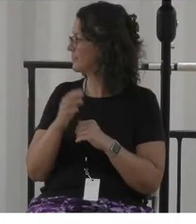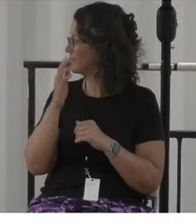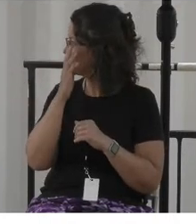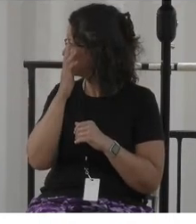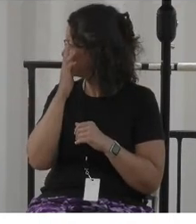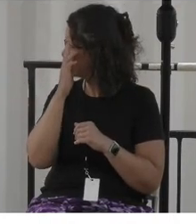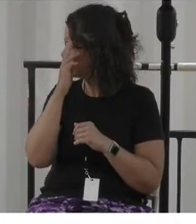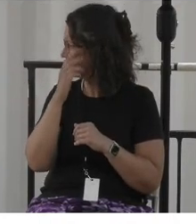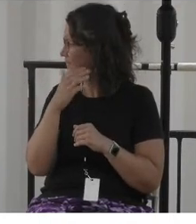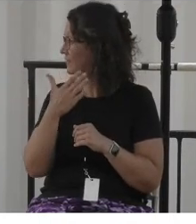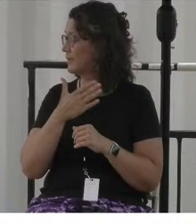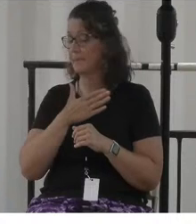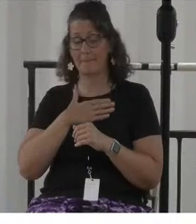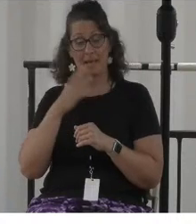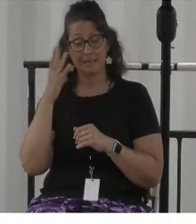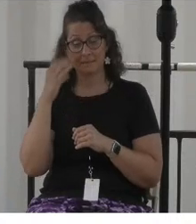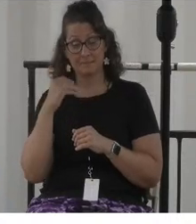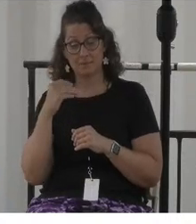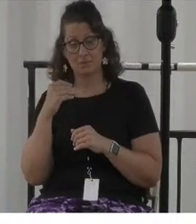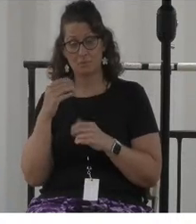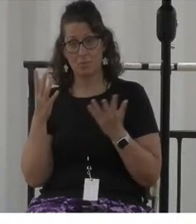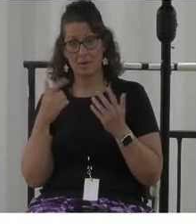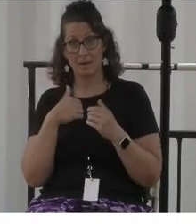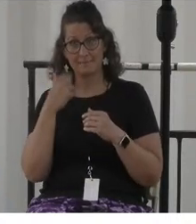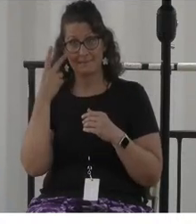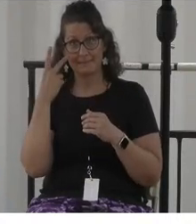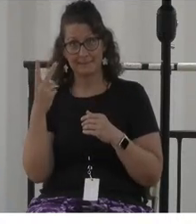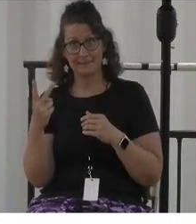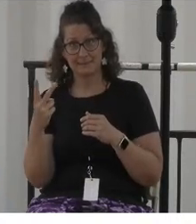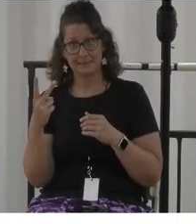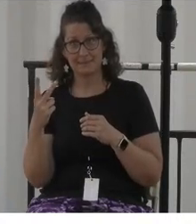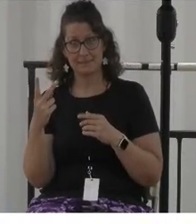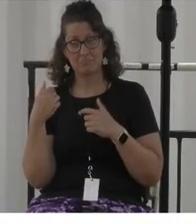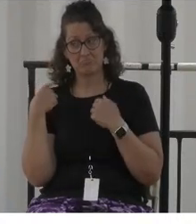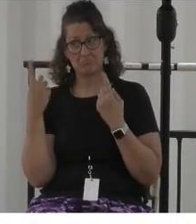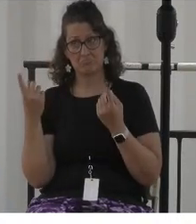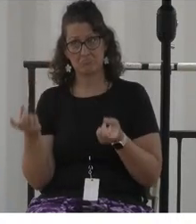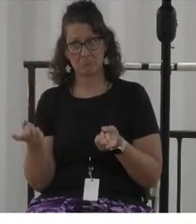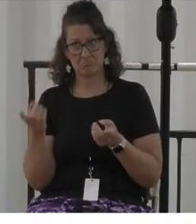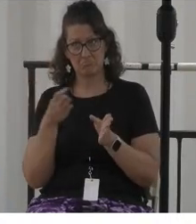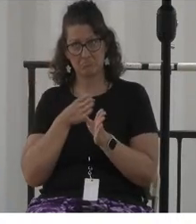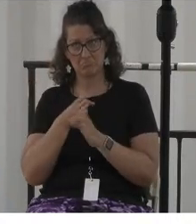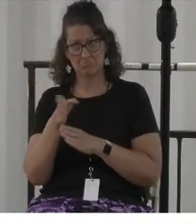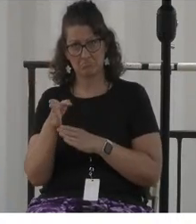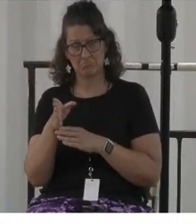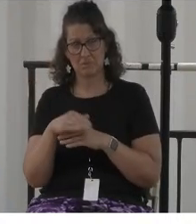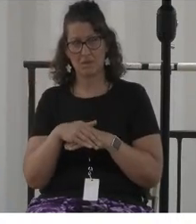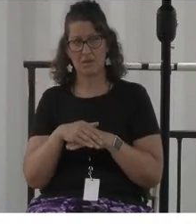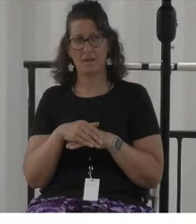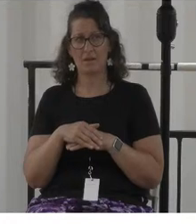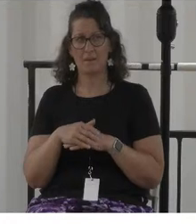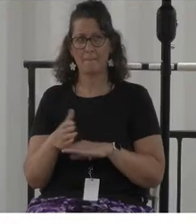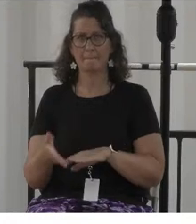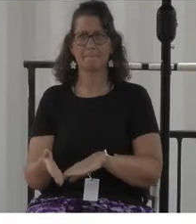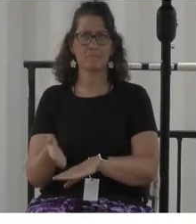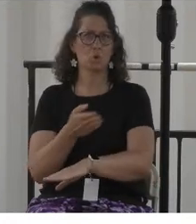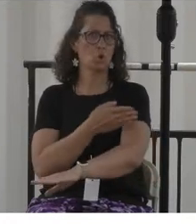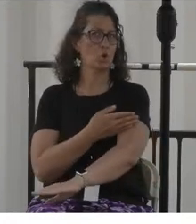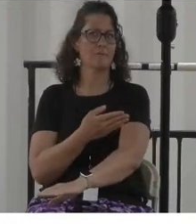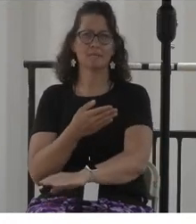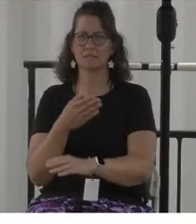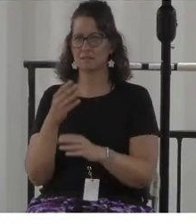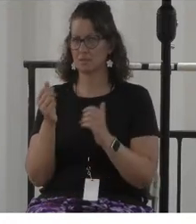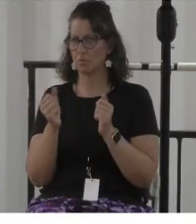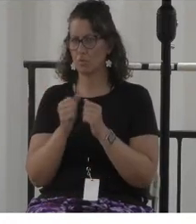I guess from my own experience, what I've seen over my career is dramatic improvements in our